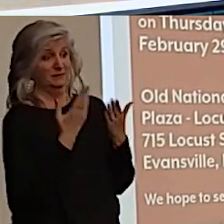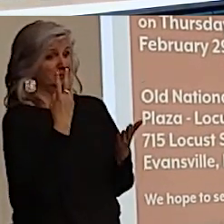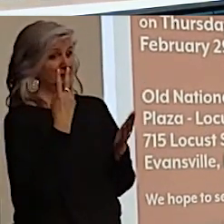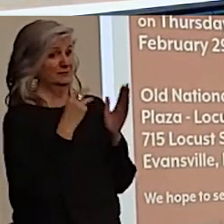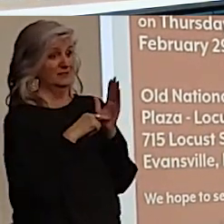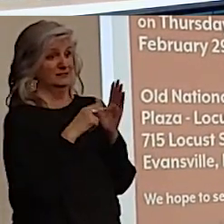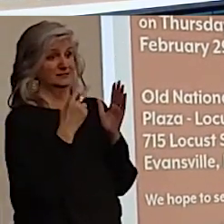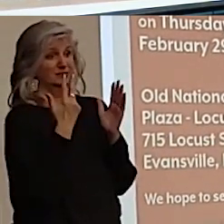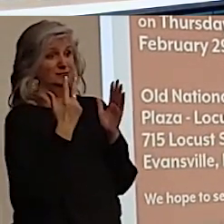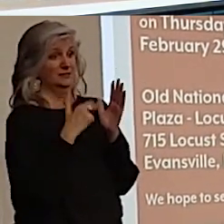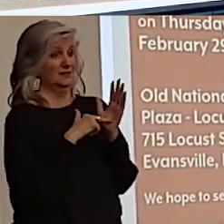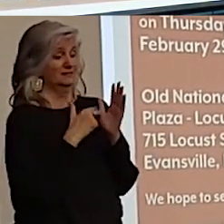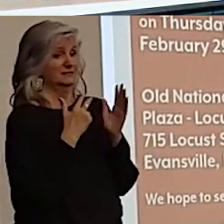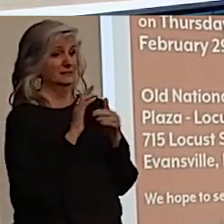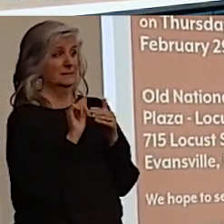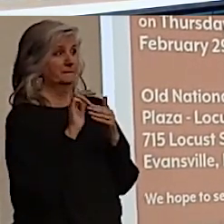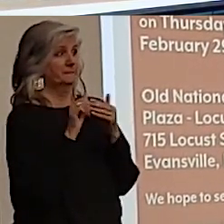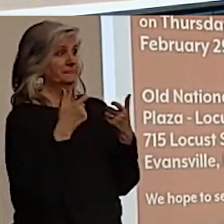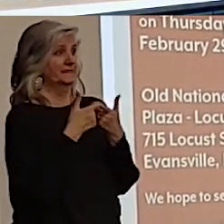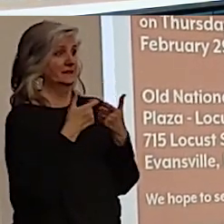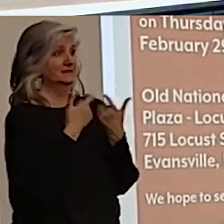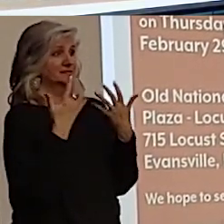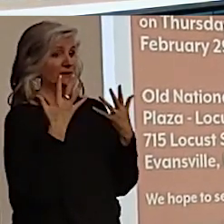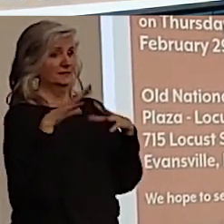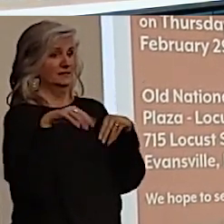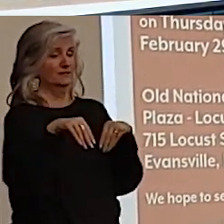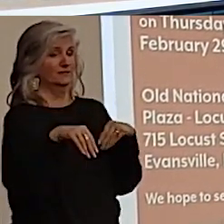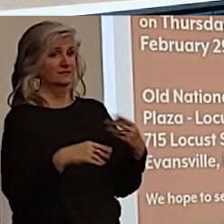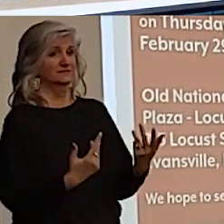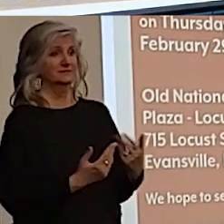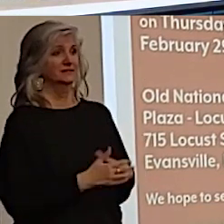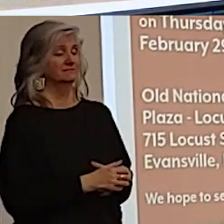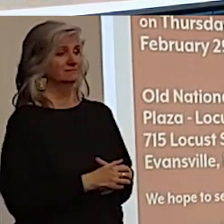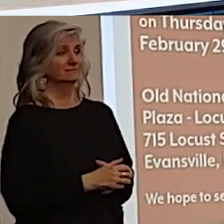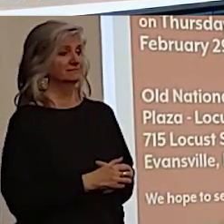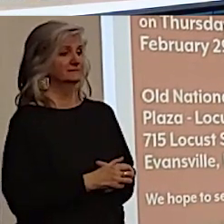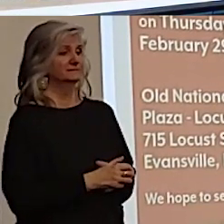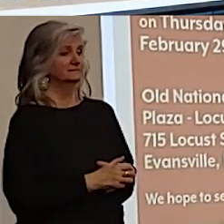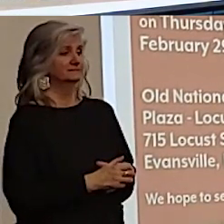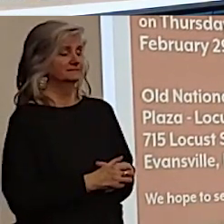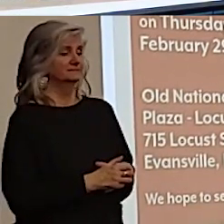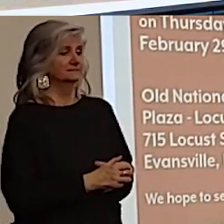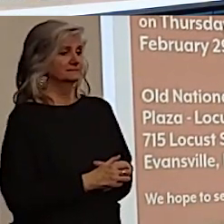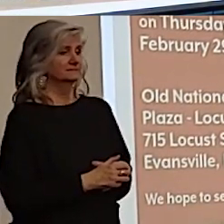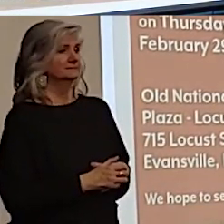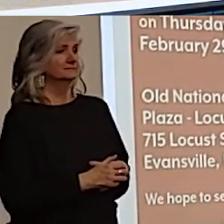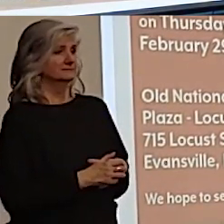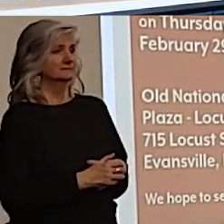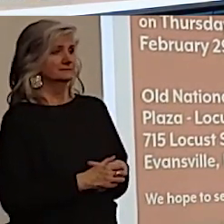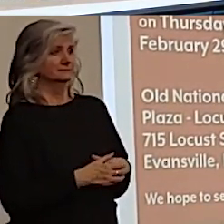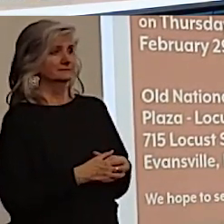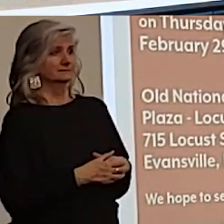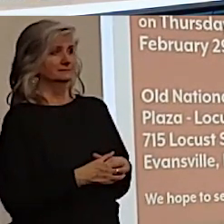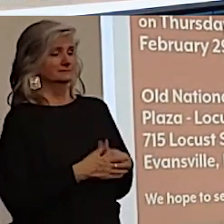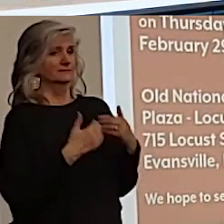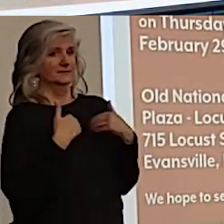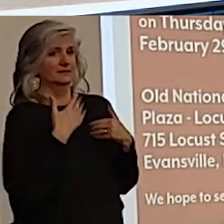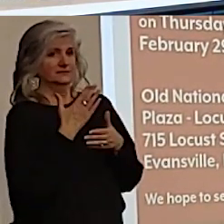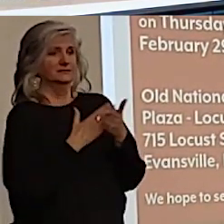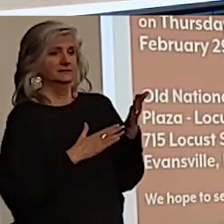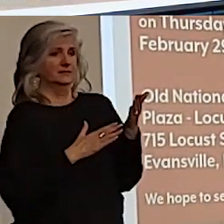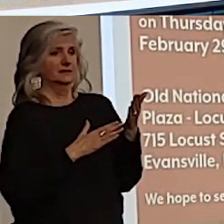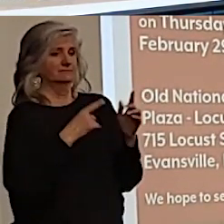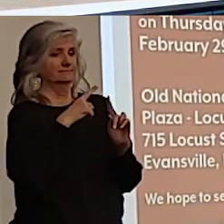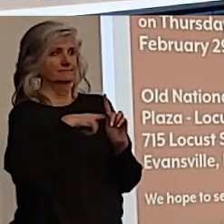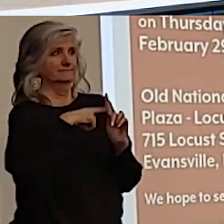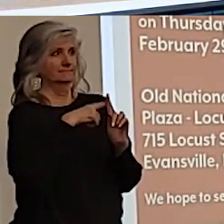$2,000 and $3,000, and the electricity is already turned off. there are some